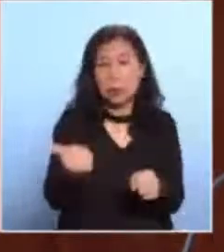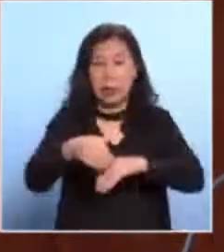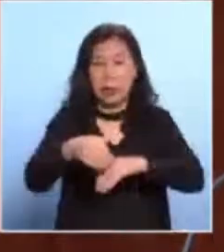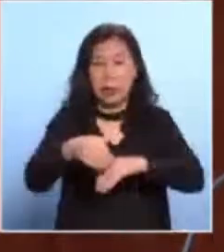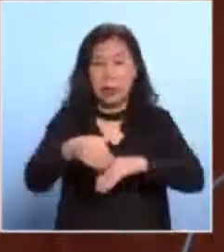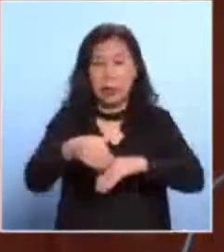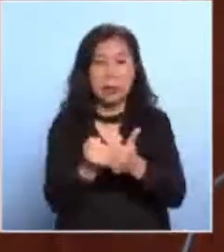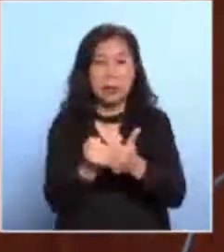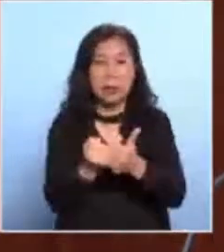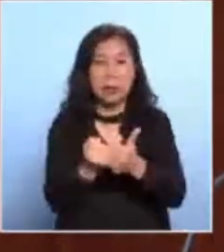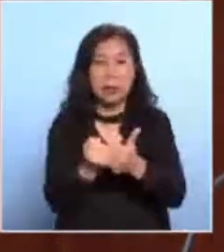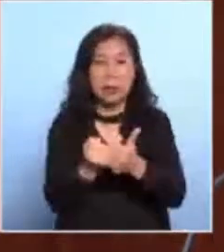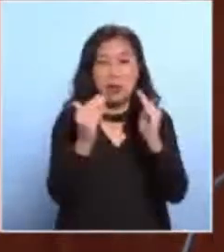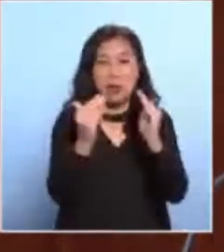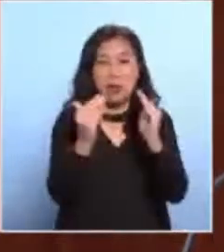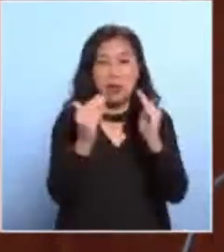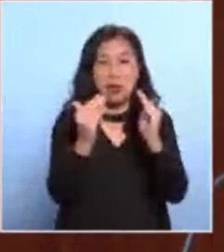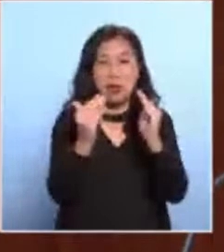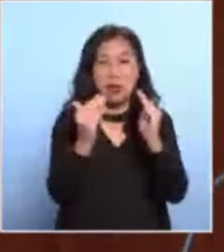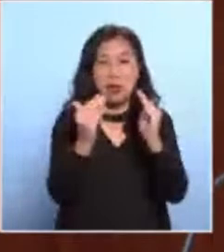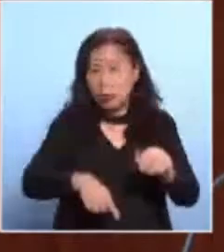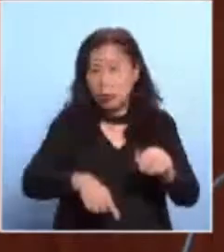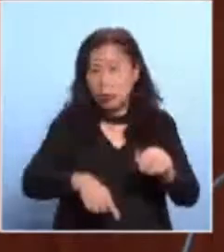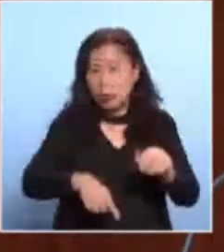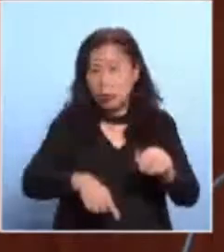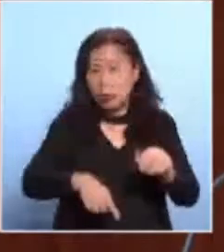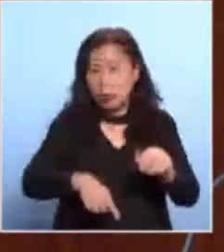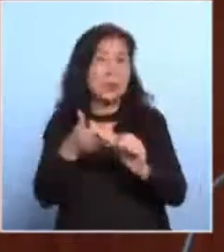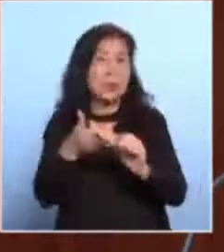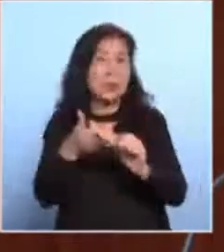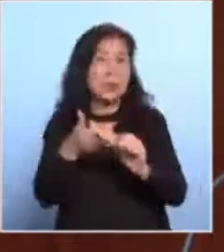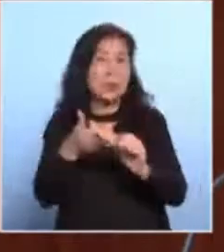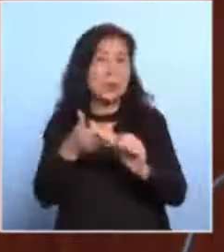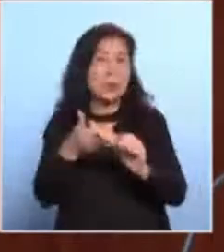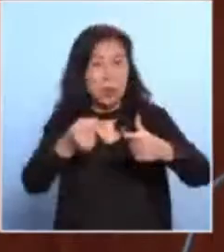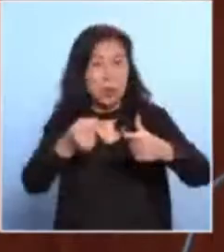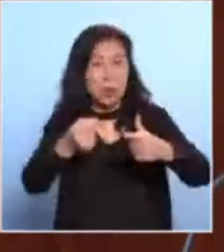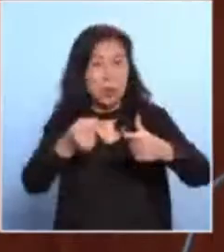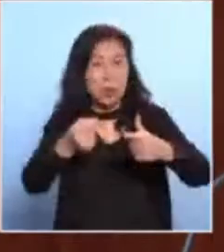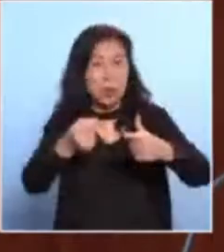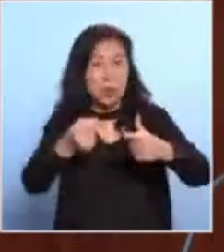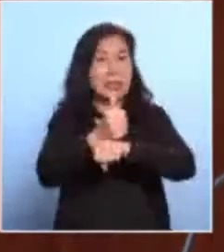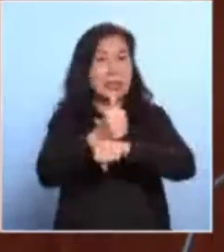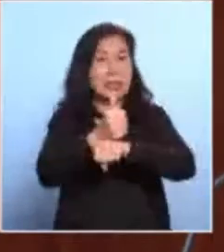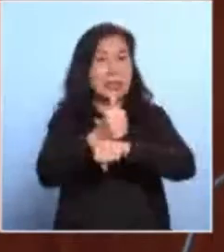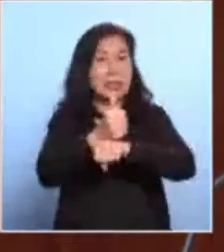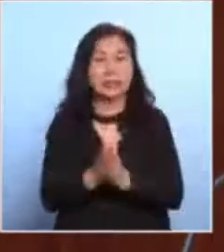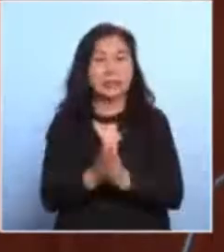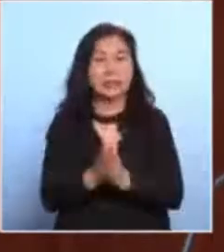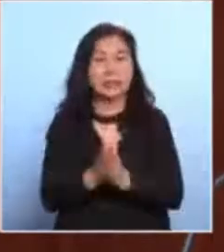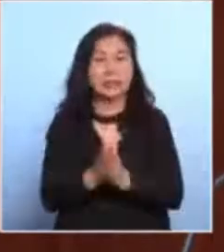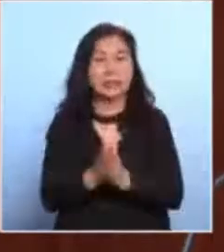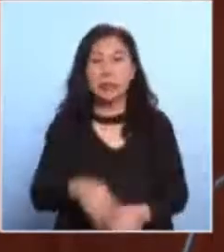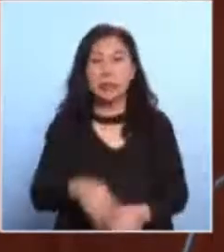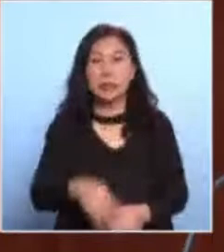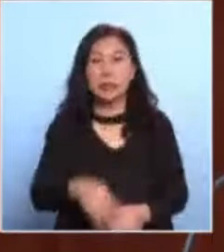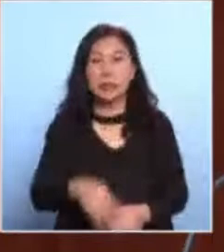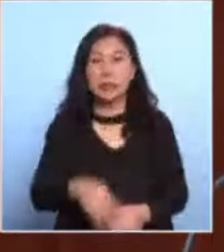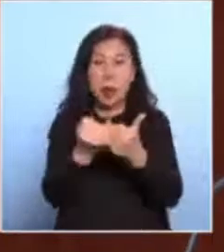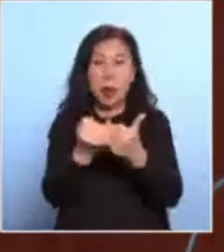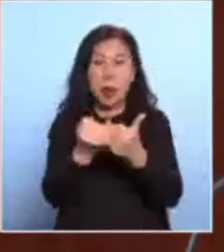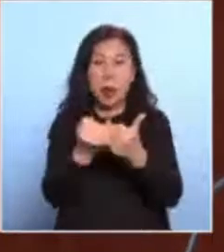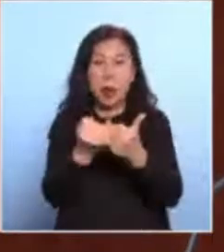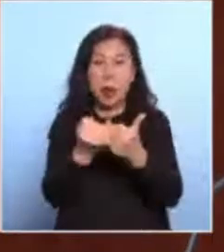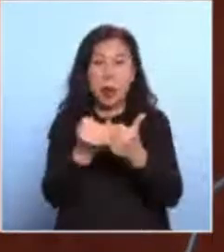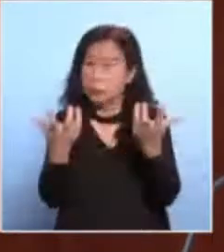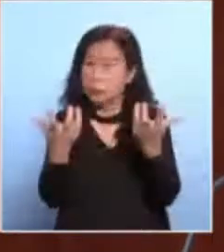with diversified social activities and internship opportunities. The total number of benefited mentees